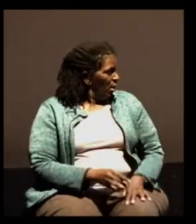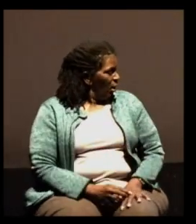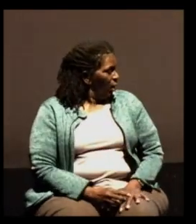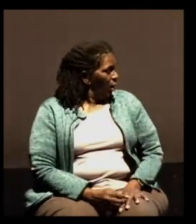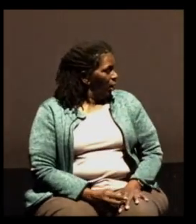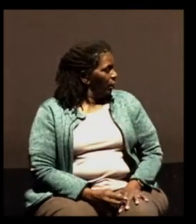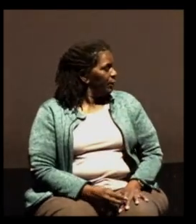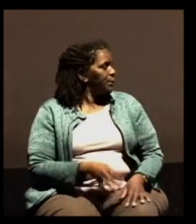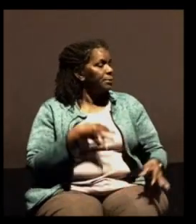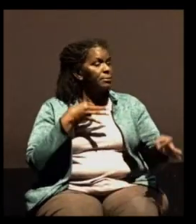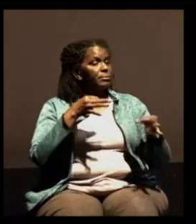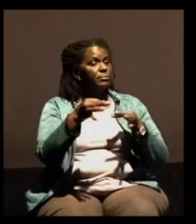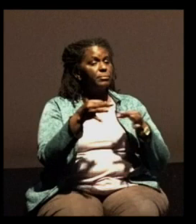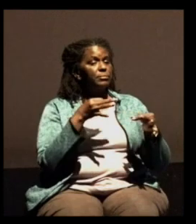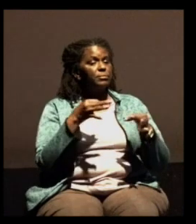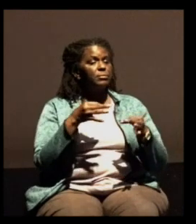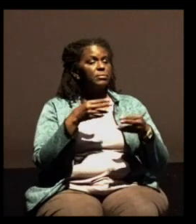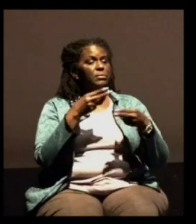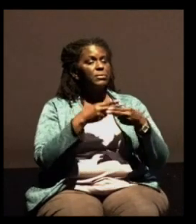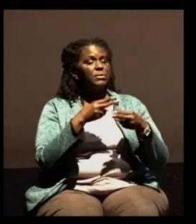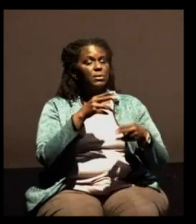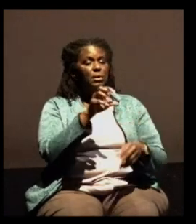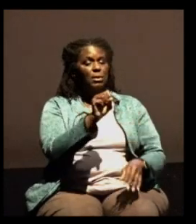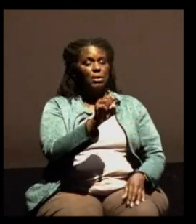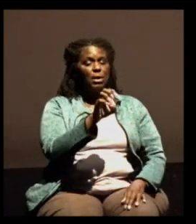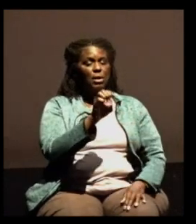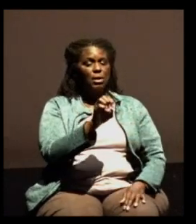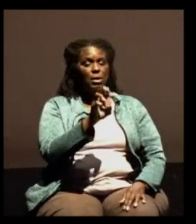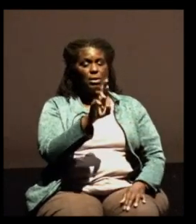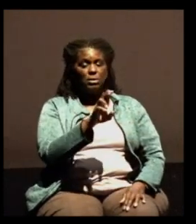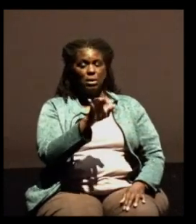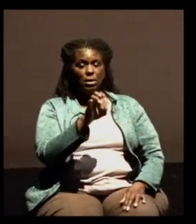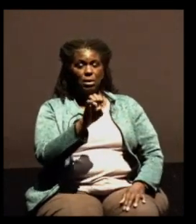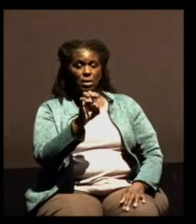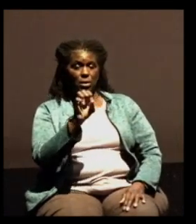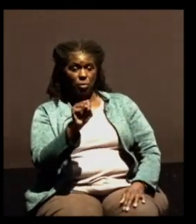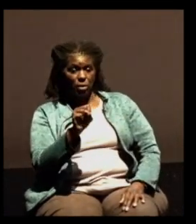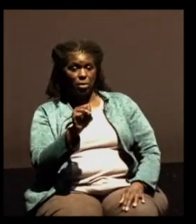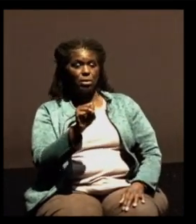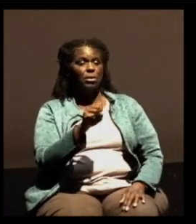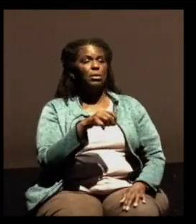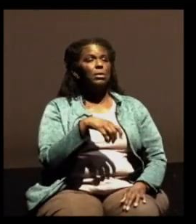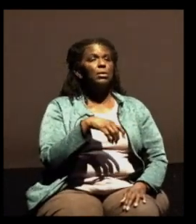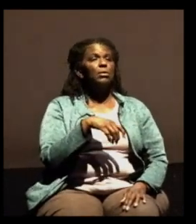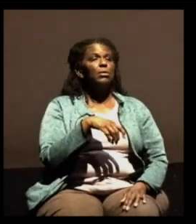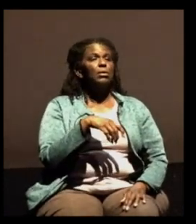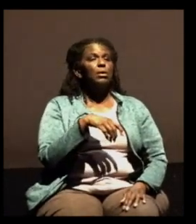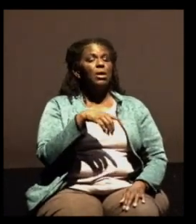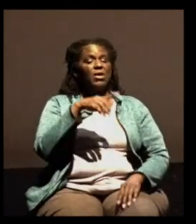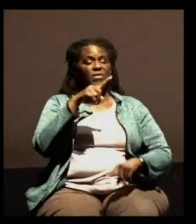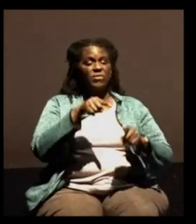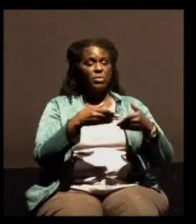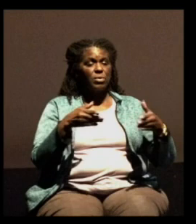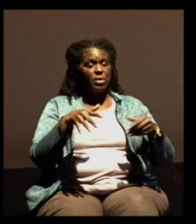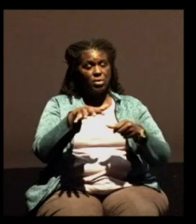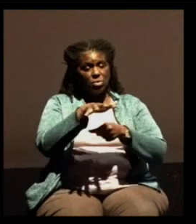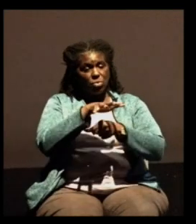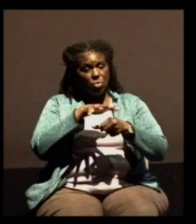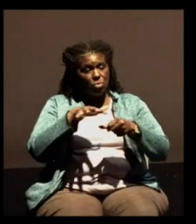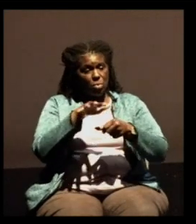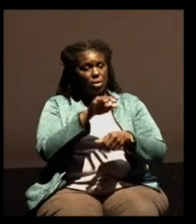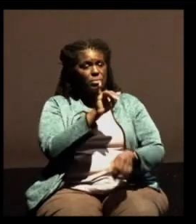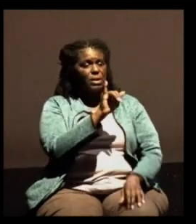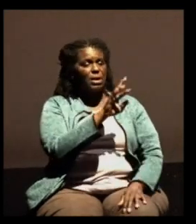So let me explain. This is what we call a series. A series is a sum of elements that is used to approximate certain irrational